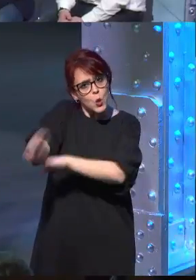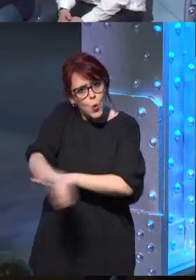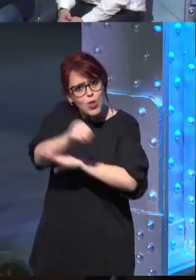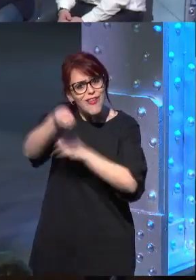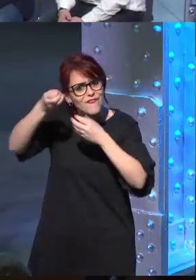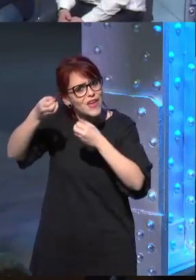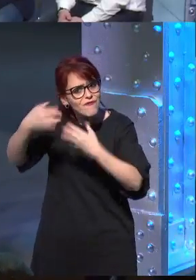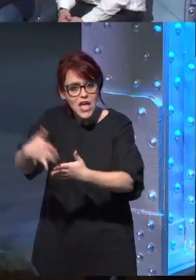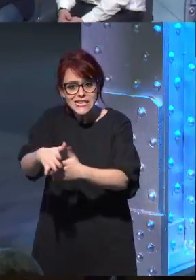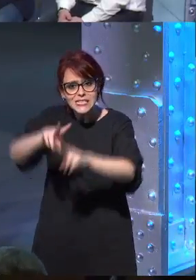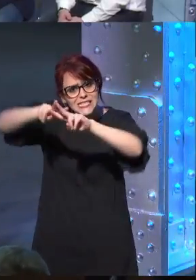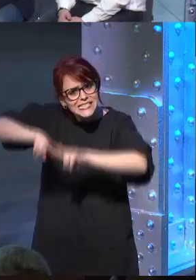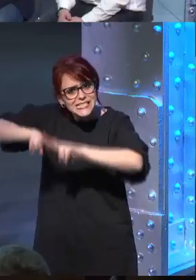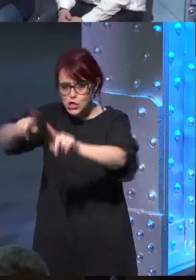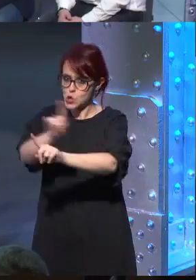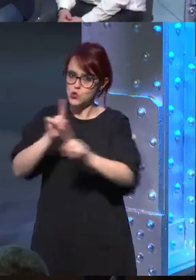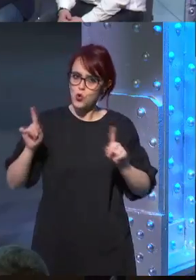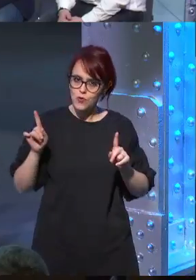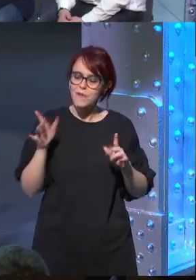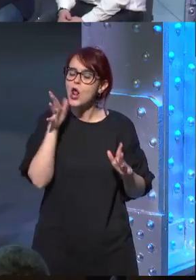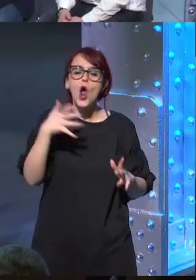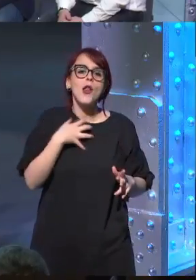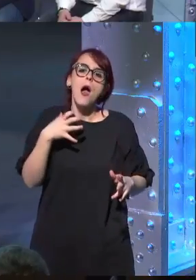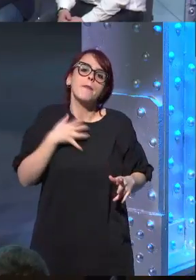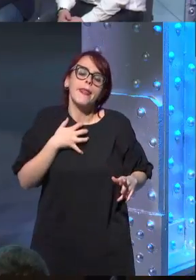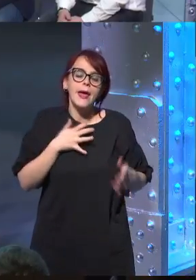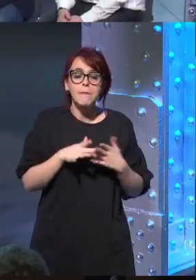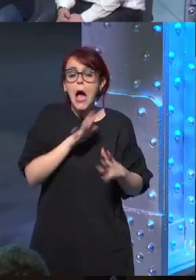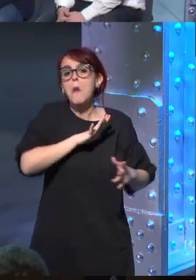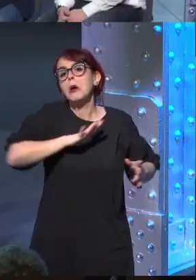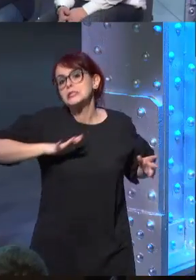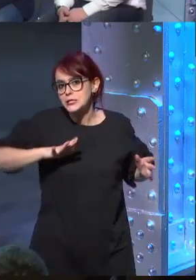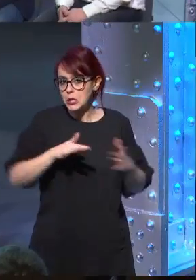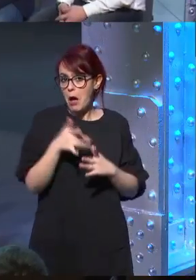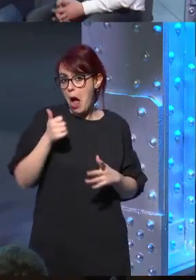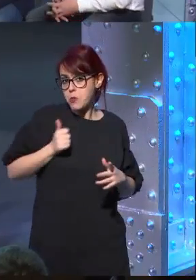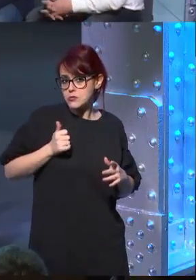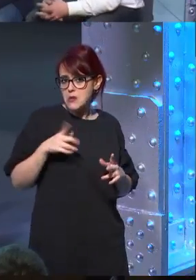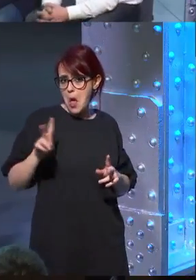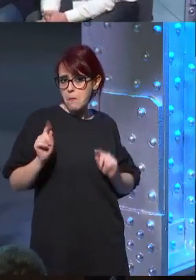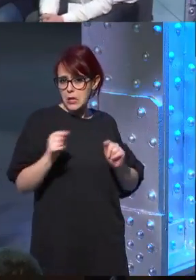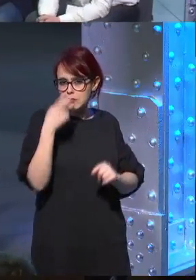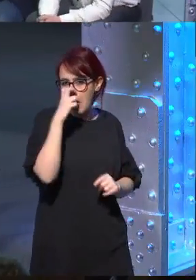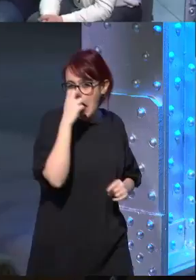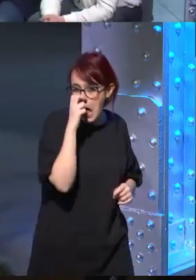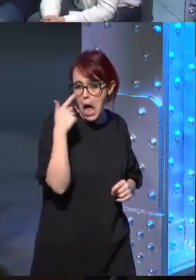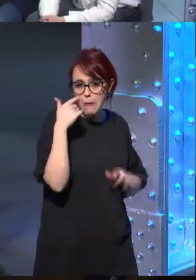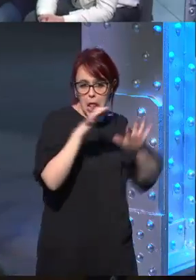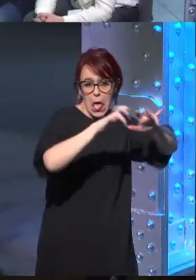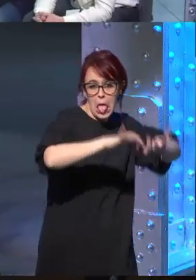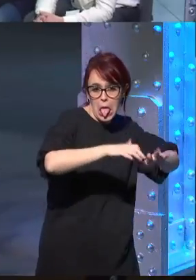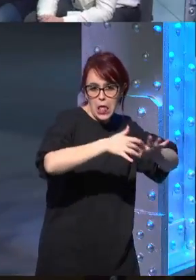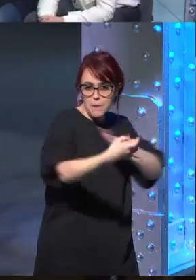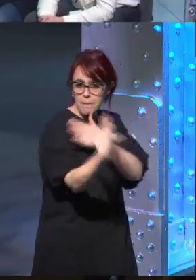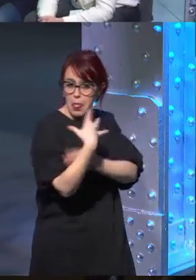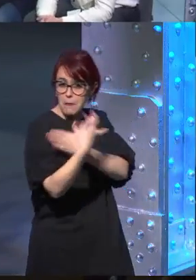of controlling them. But they don't give us a green card, so to speak. So, I'm going to send